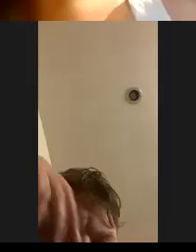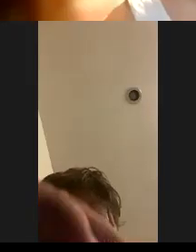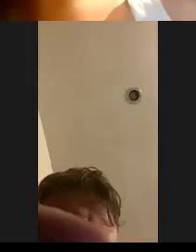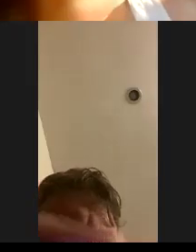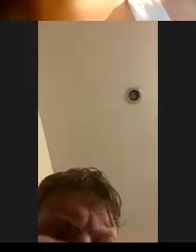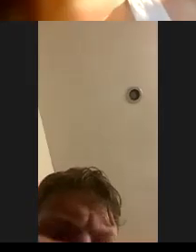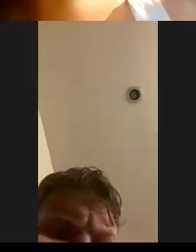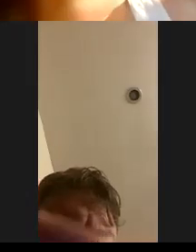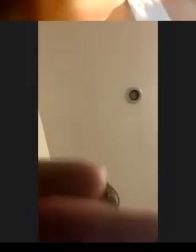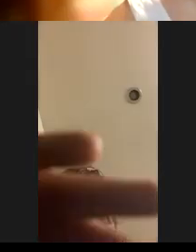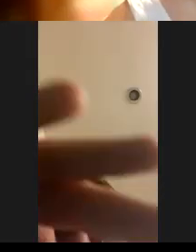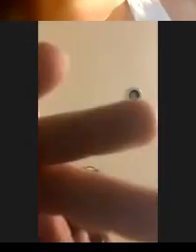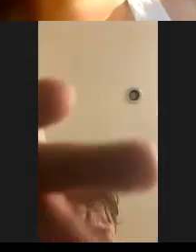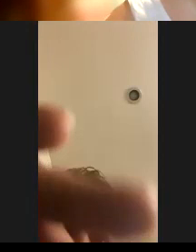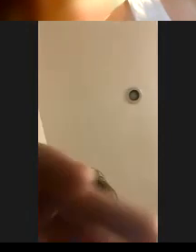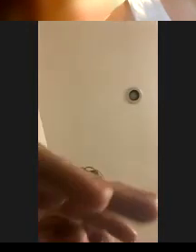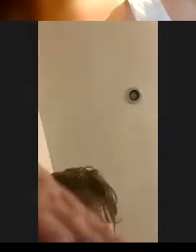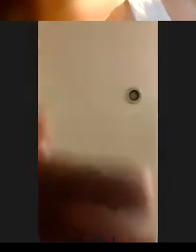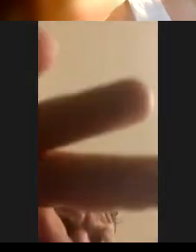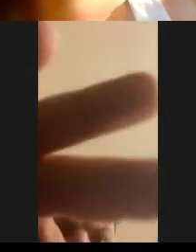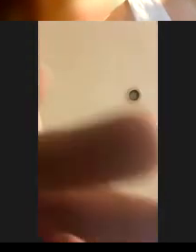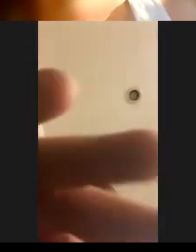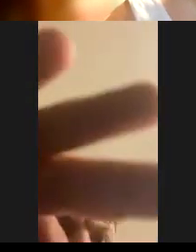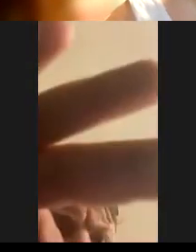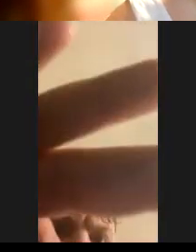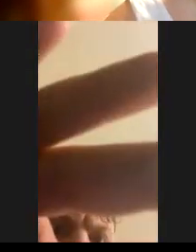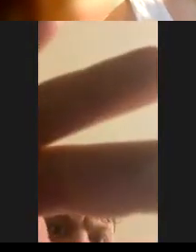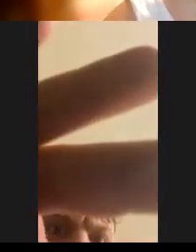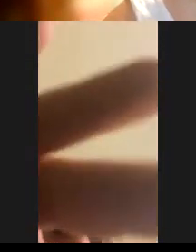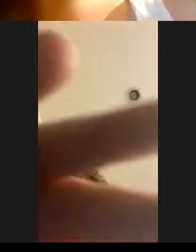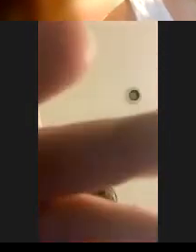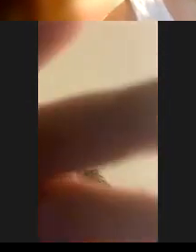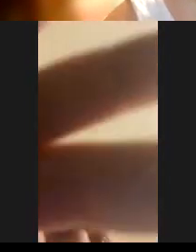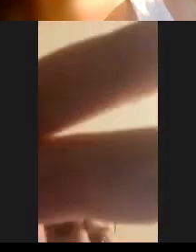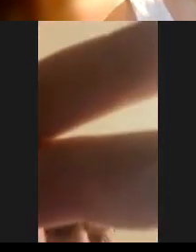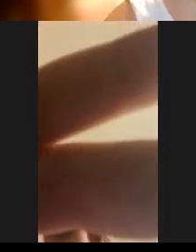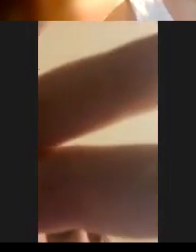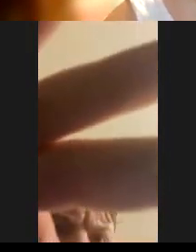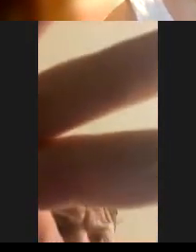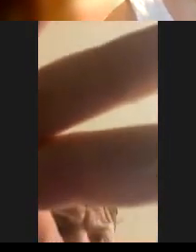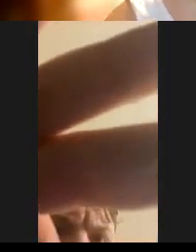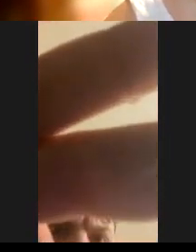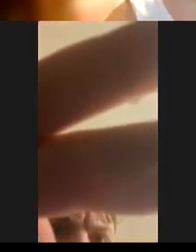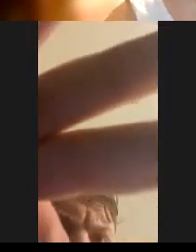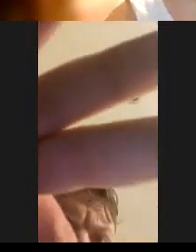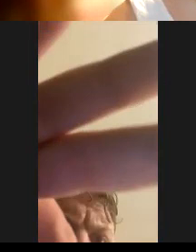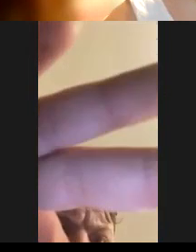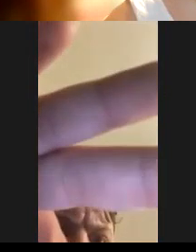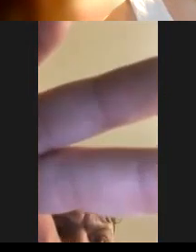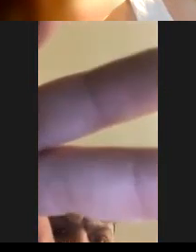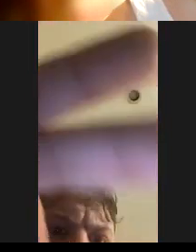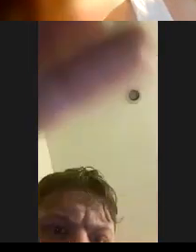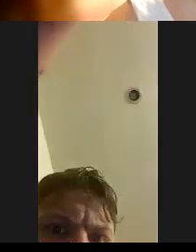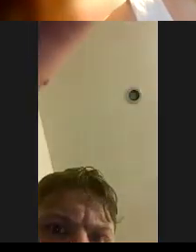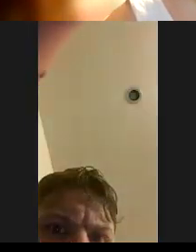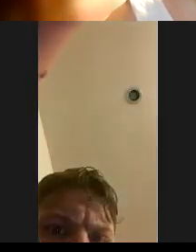what is realistic but still like induces hope to like survive and thrive, that